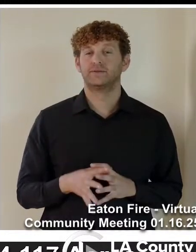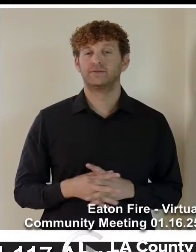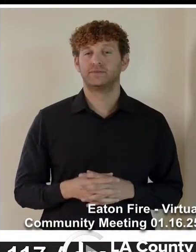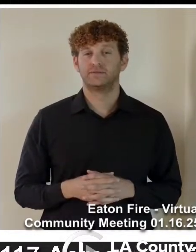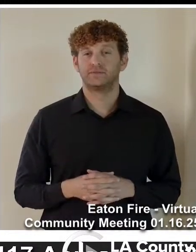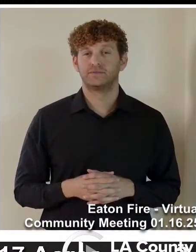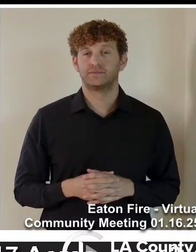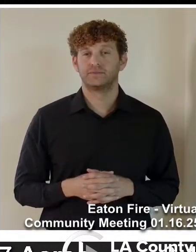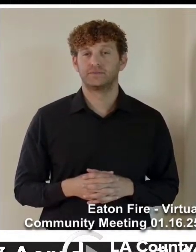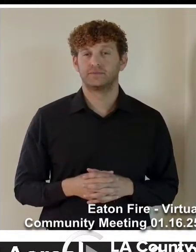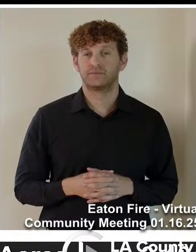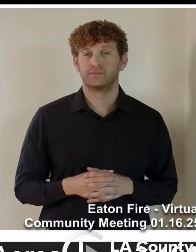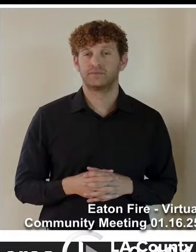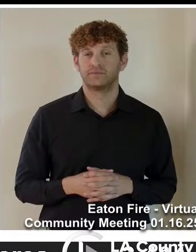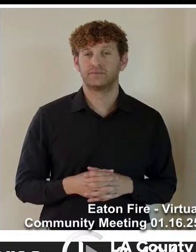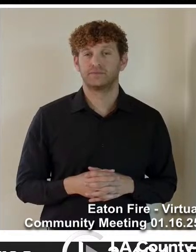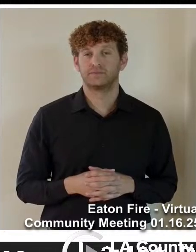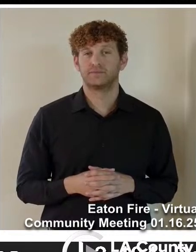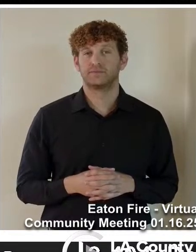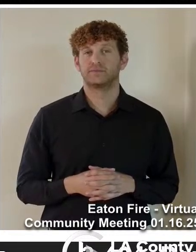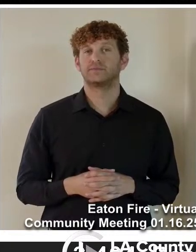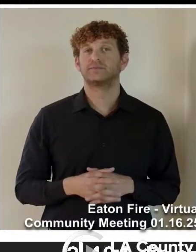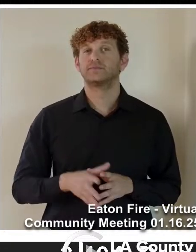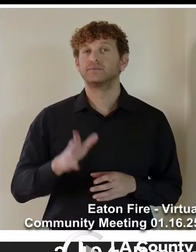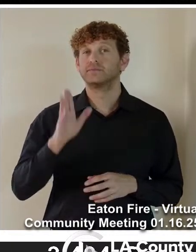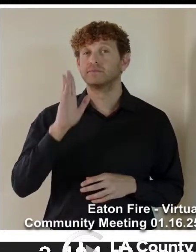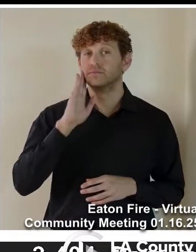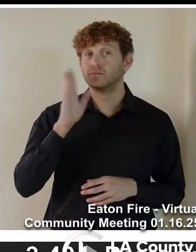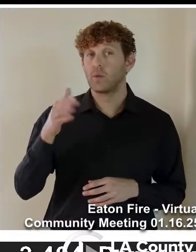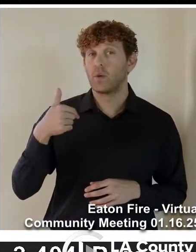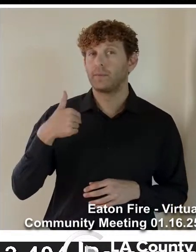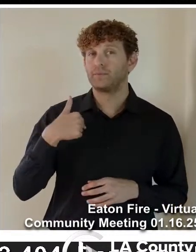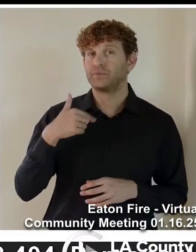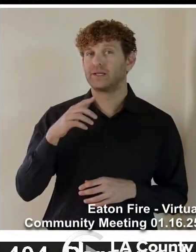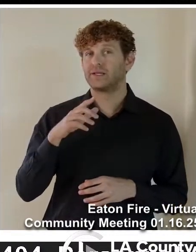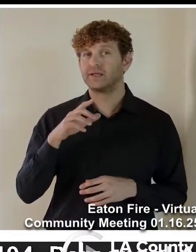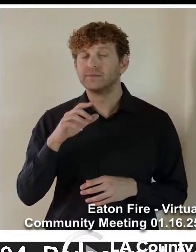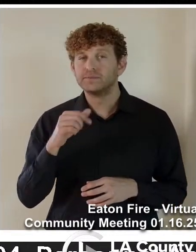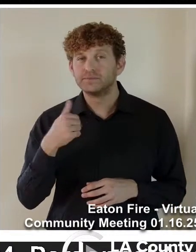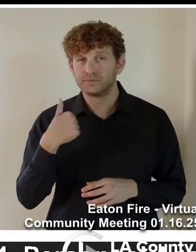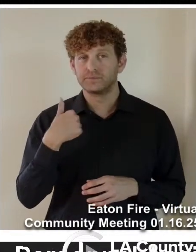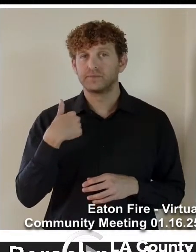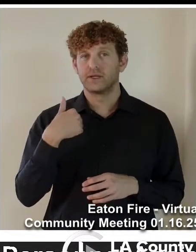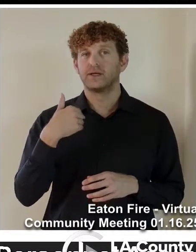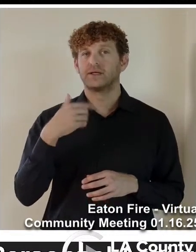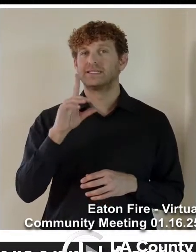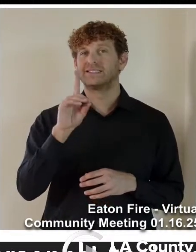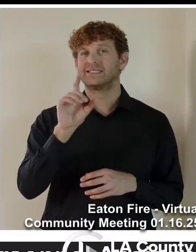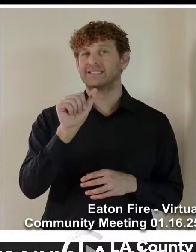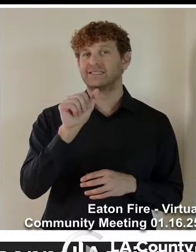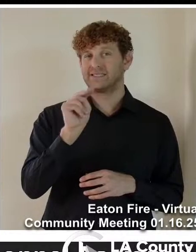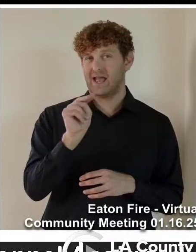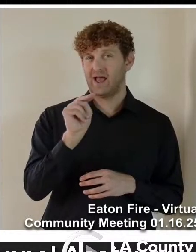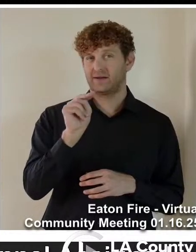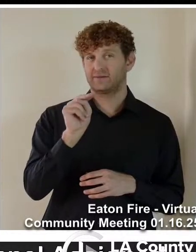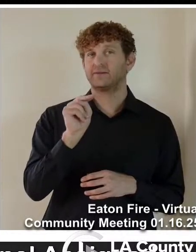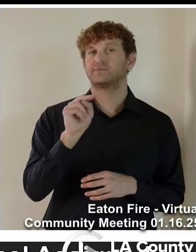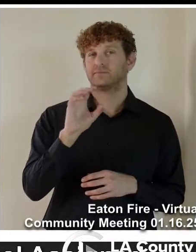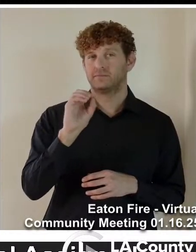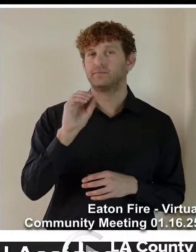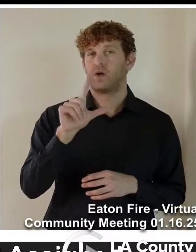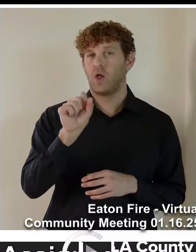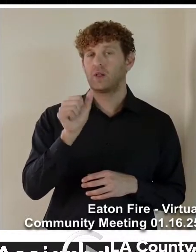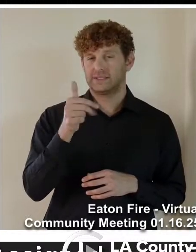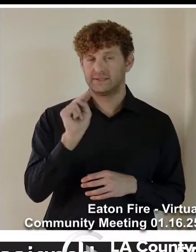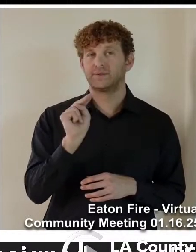Good afternoon. As mentioned, my name is Dan Olson, one of the Unified Incident Commanders on the Eaton Fire. I'd like to take this opportunity to provide